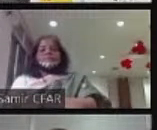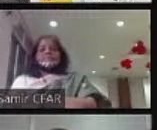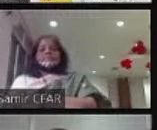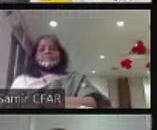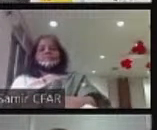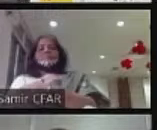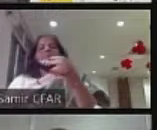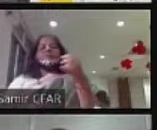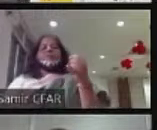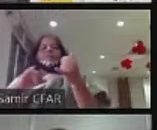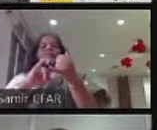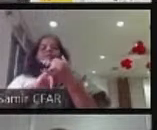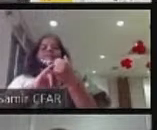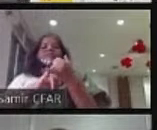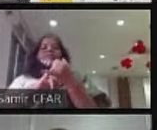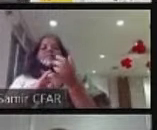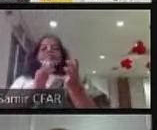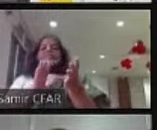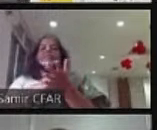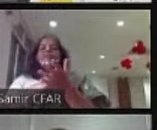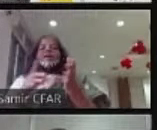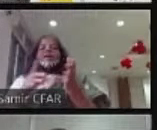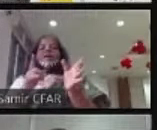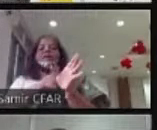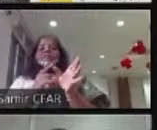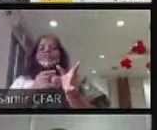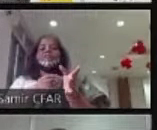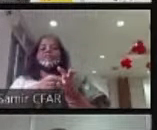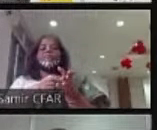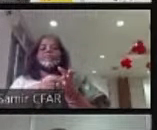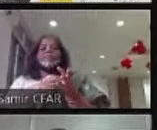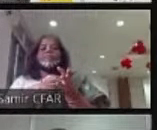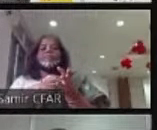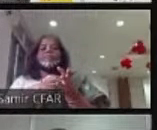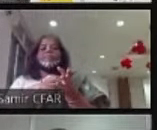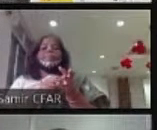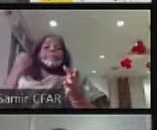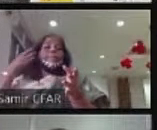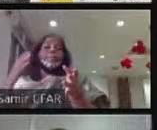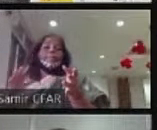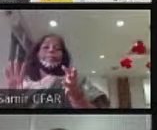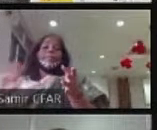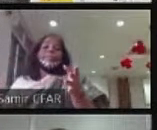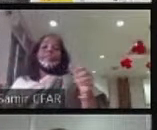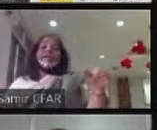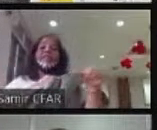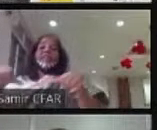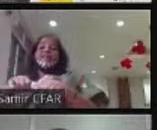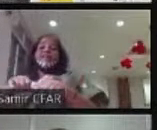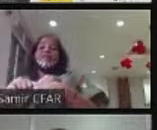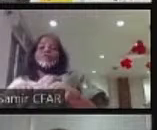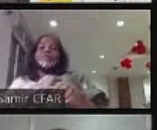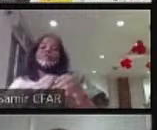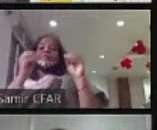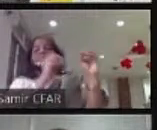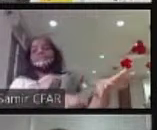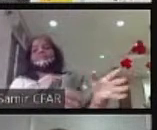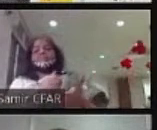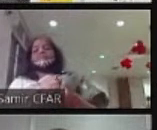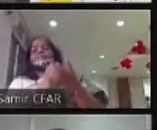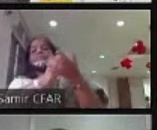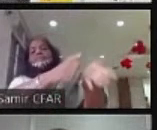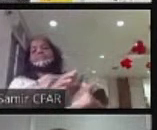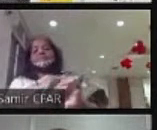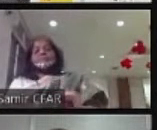And the last aspect is on sanitation and personal hygiene. And just as everybody else has access to